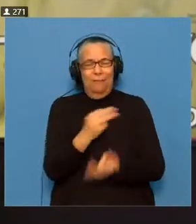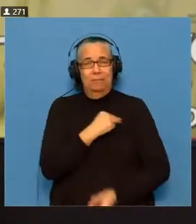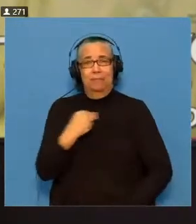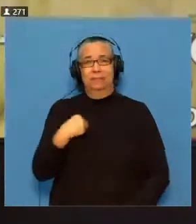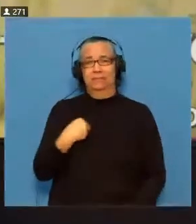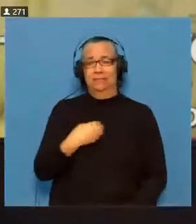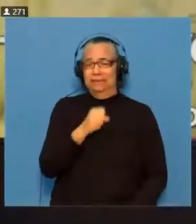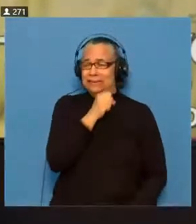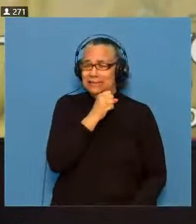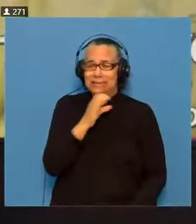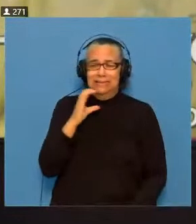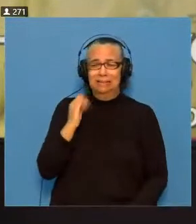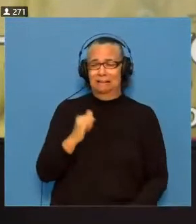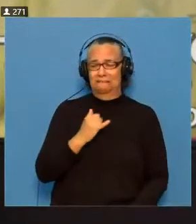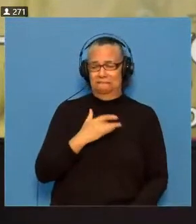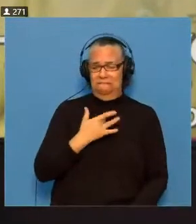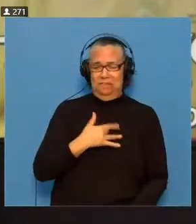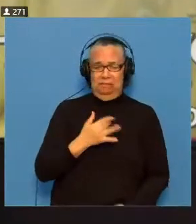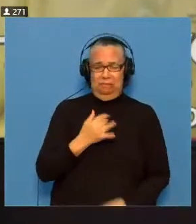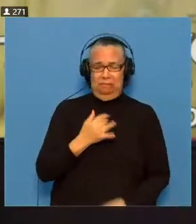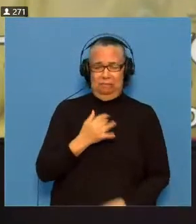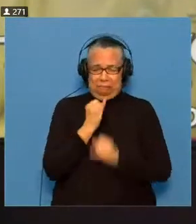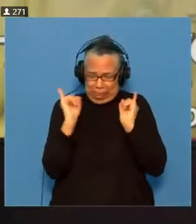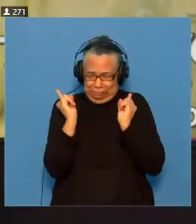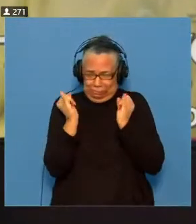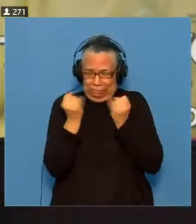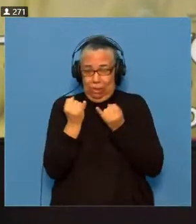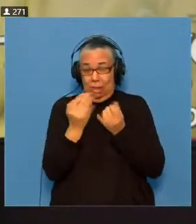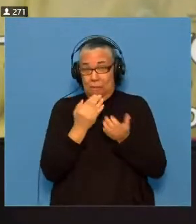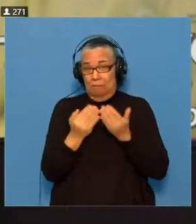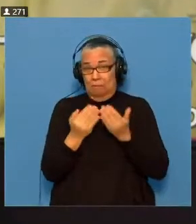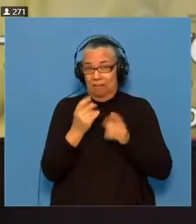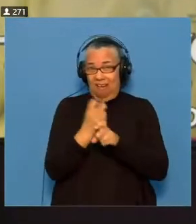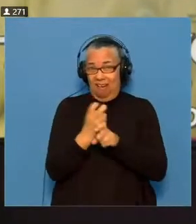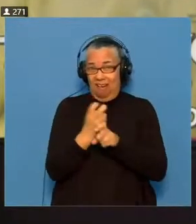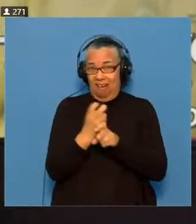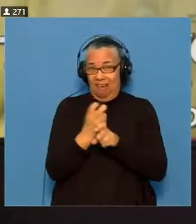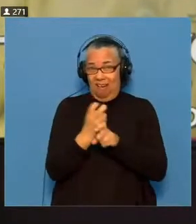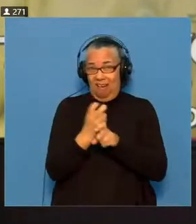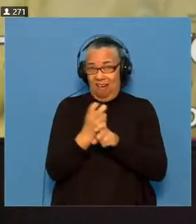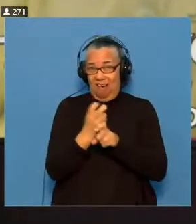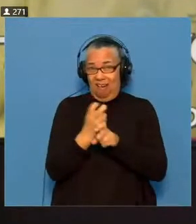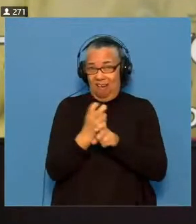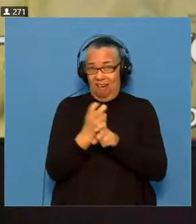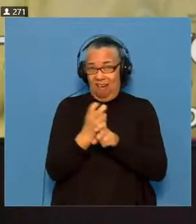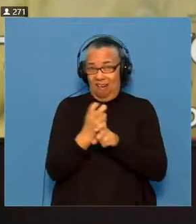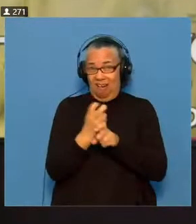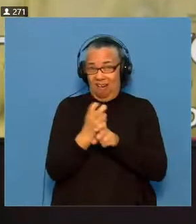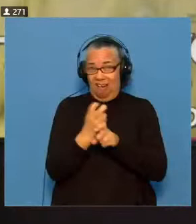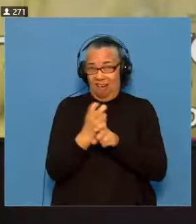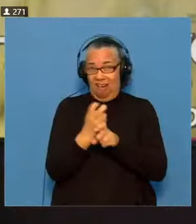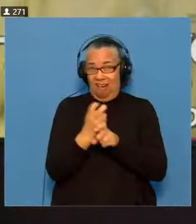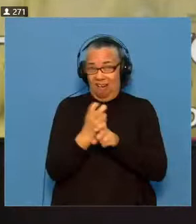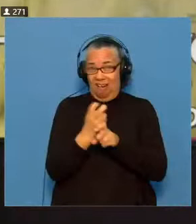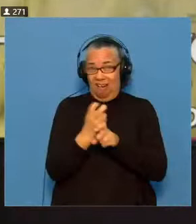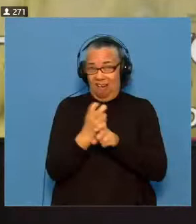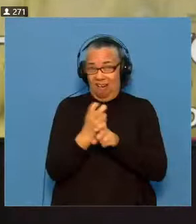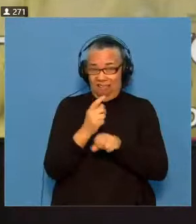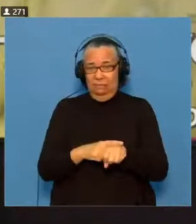isolated, people who are having a hard time with the isolation, and those caring for their